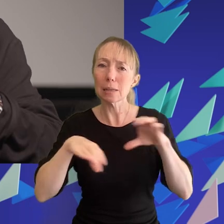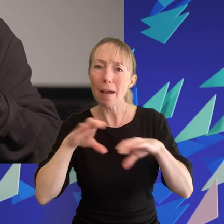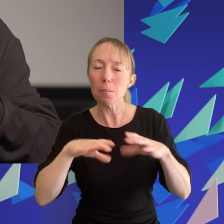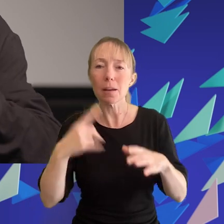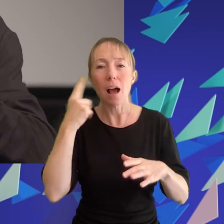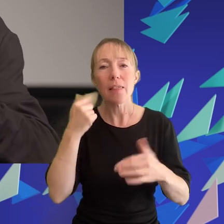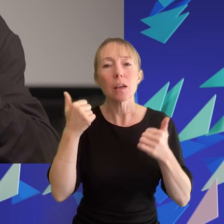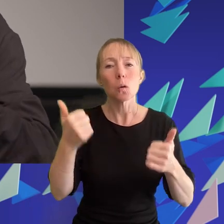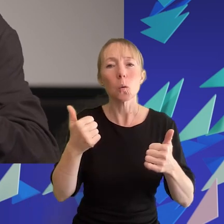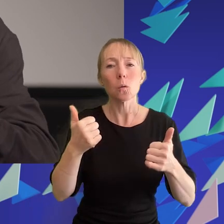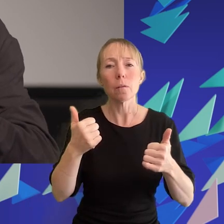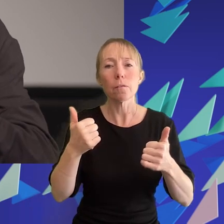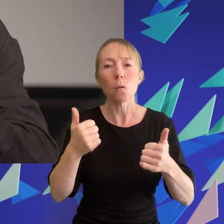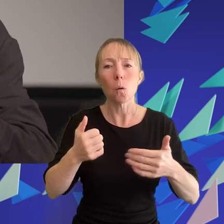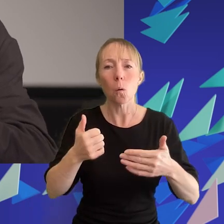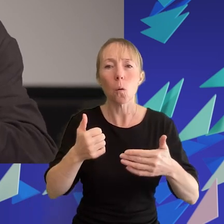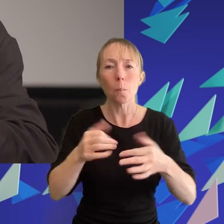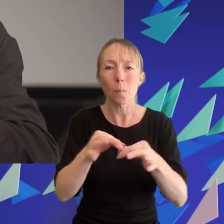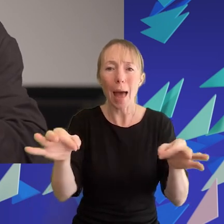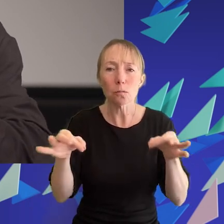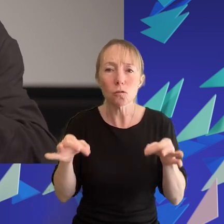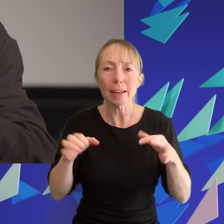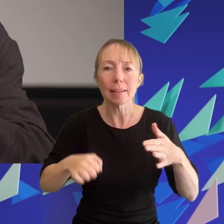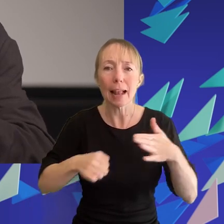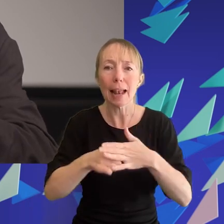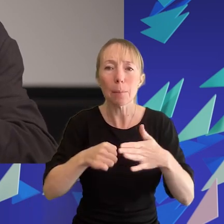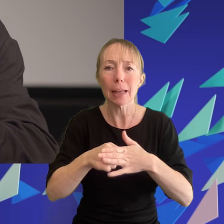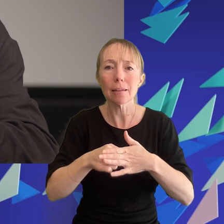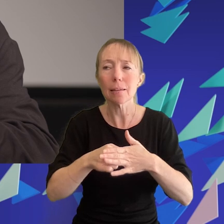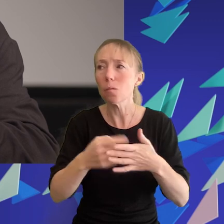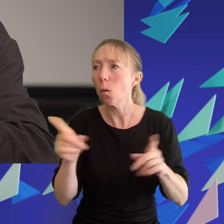limits to whatever film you're going to do. If you have rules,